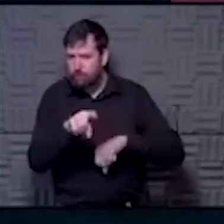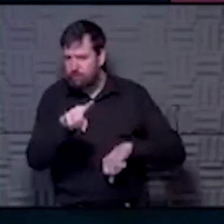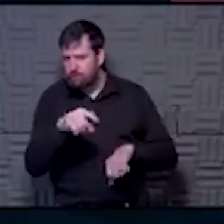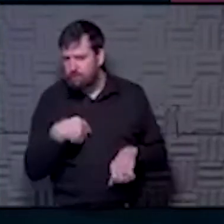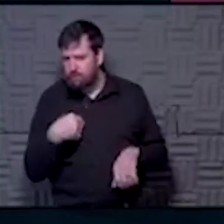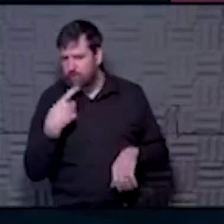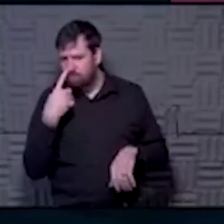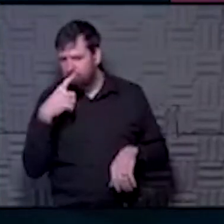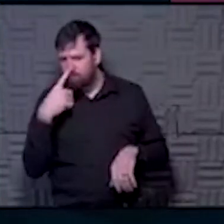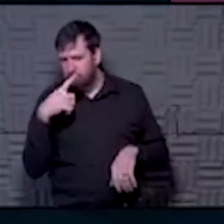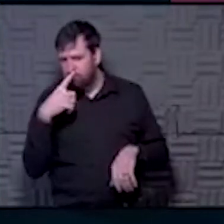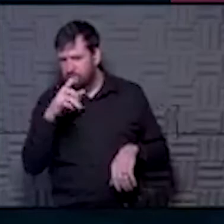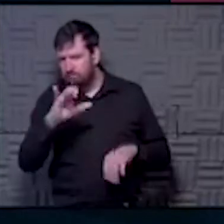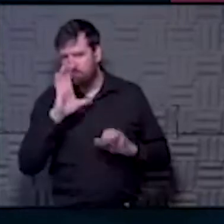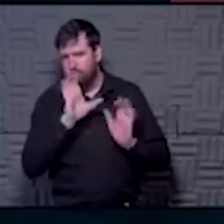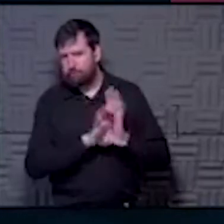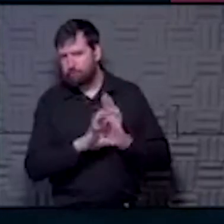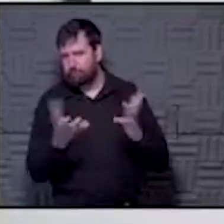me what that picture means.